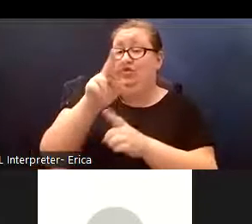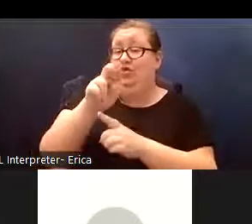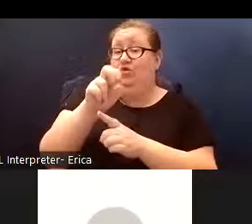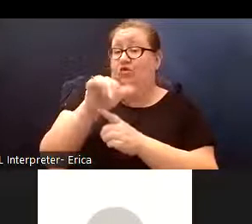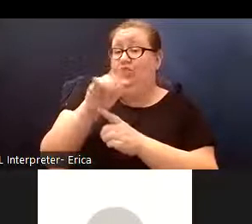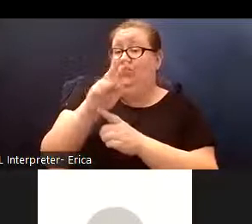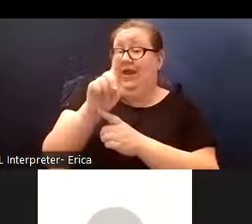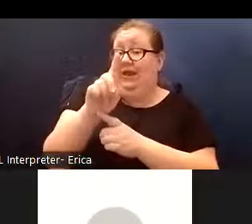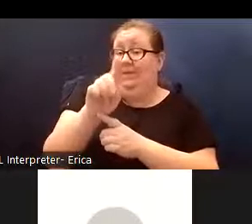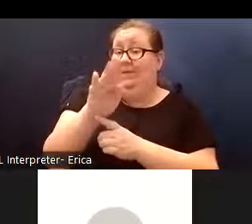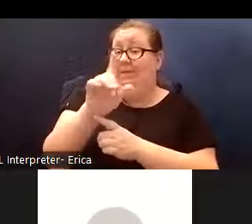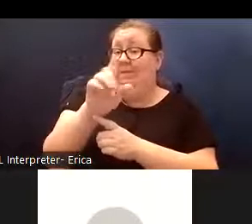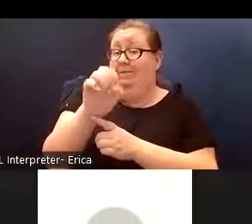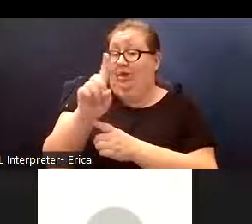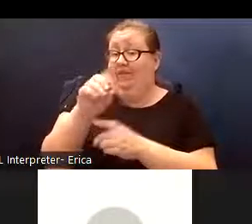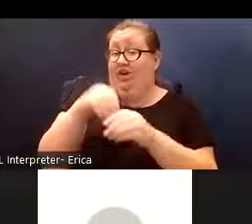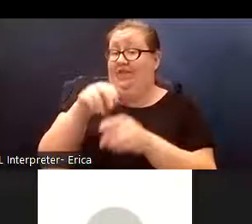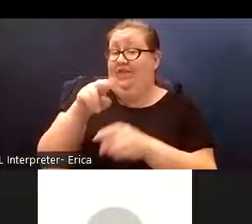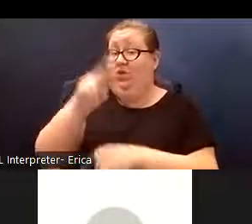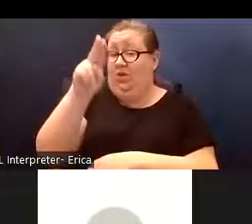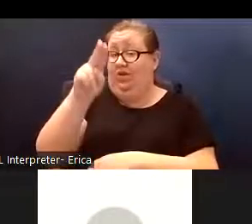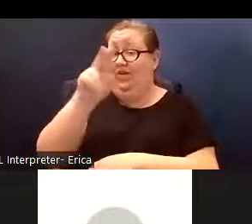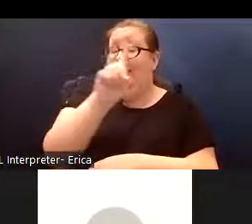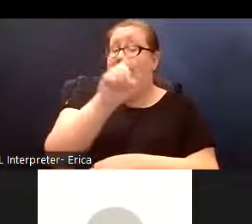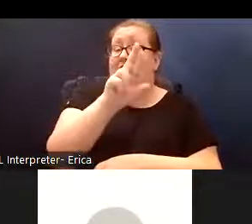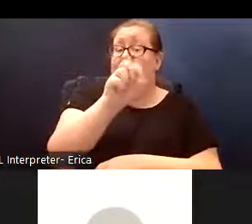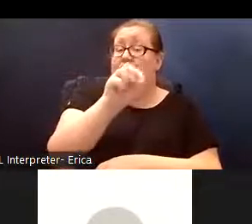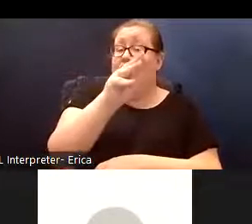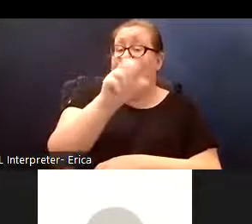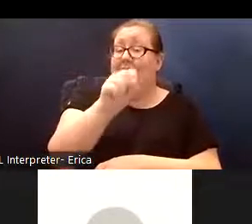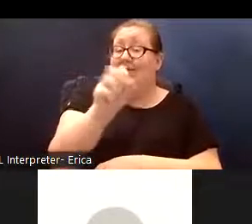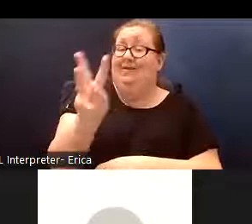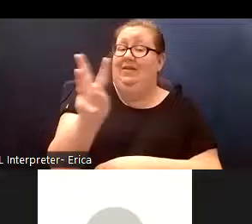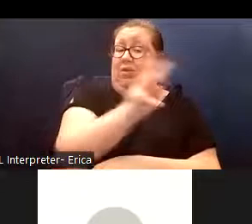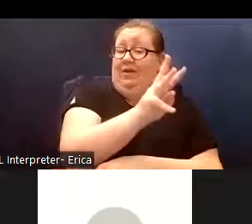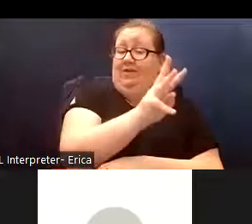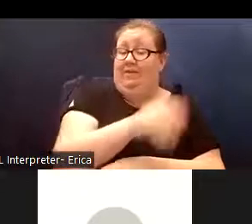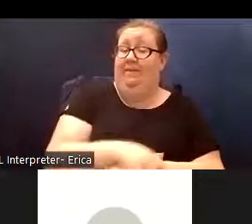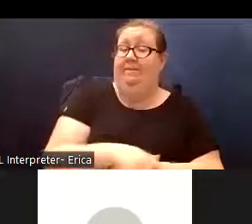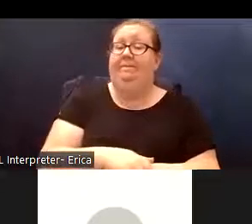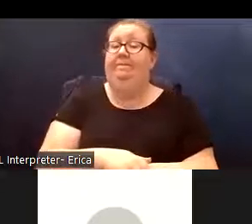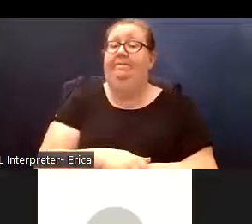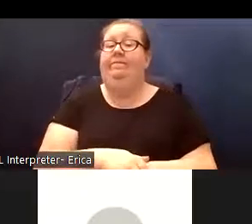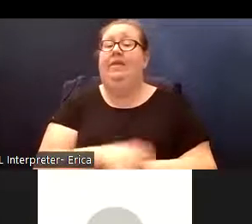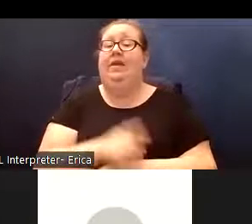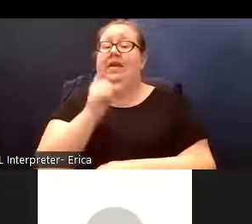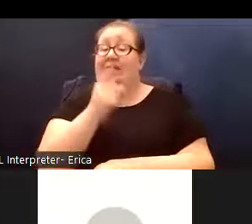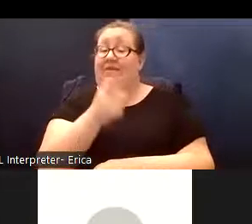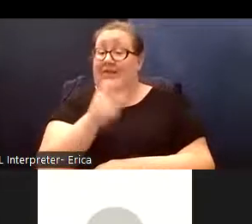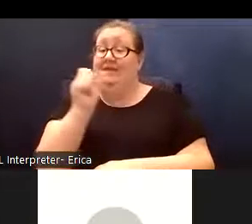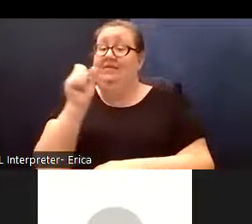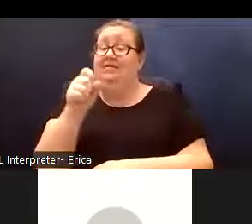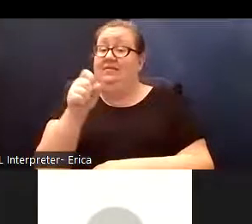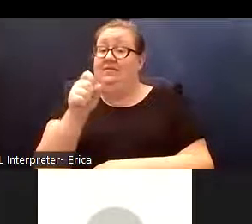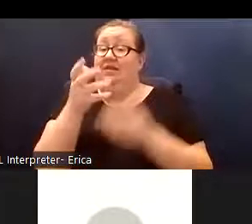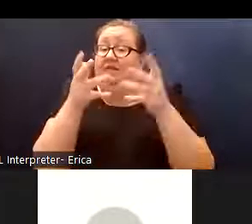and Doremus Avenue along the west. Now, this does leave many